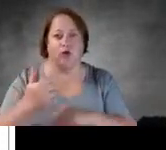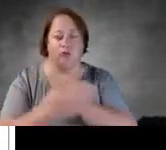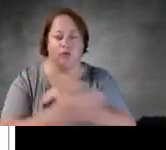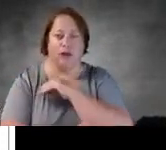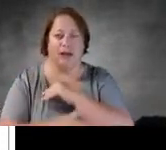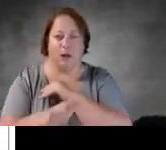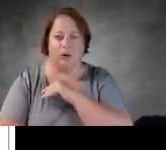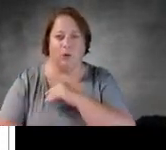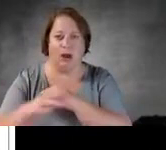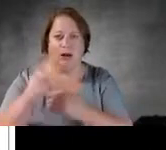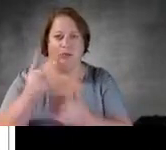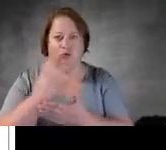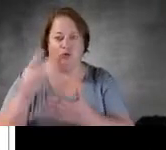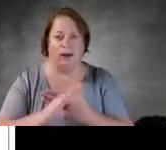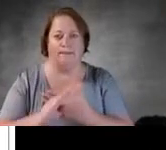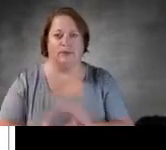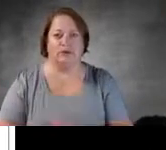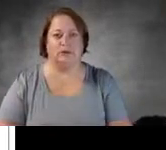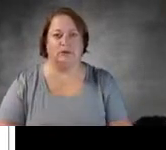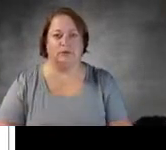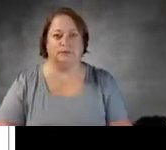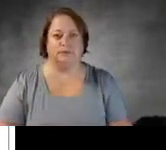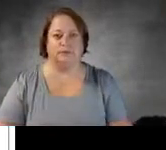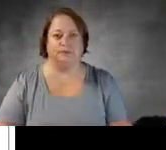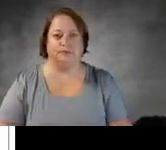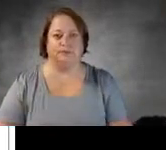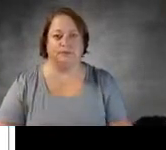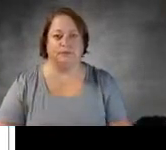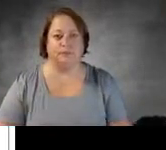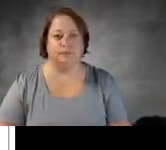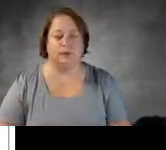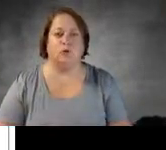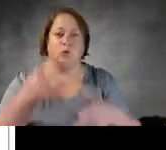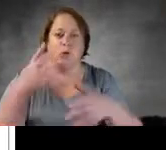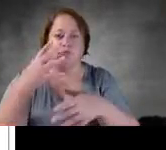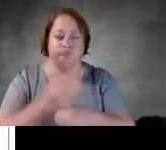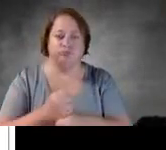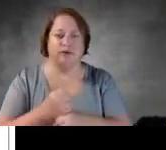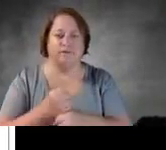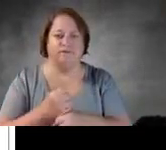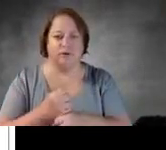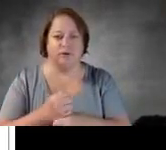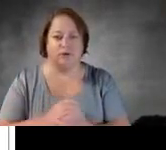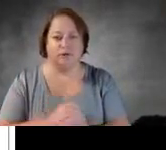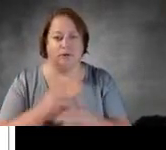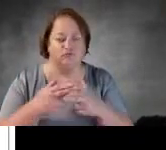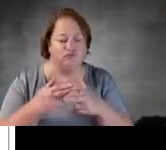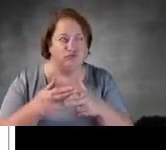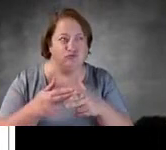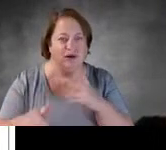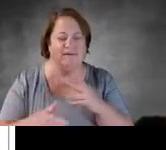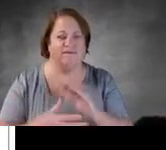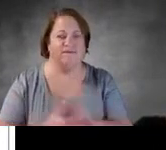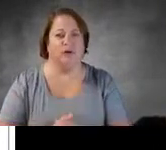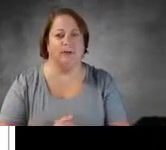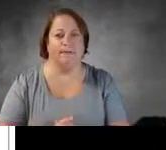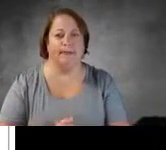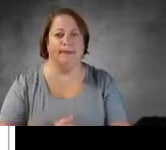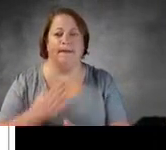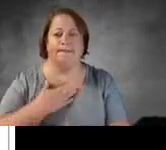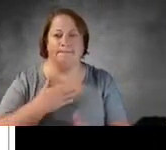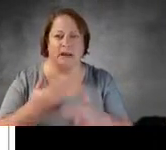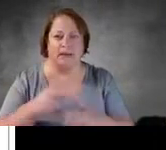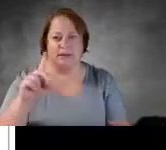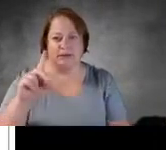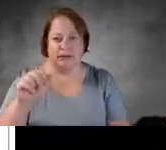programs. Now, brief scenario, brief of each of the individuals. My name is